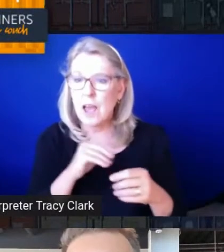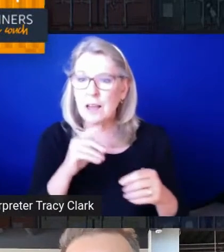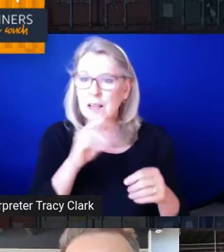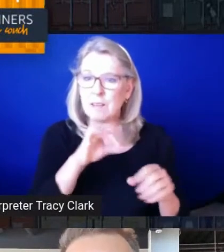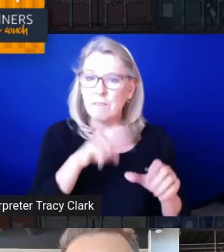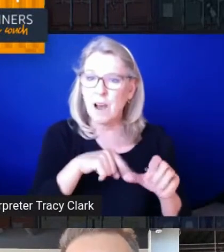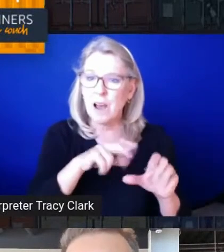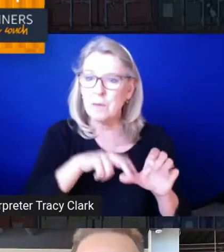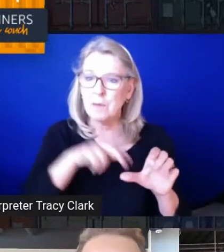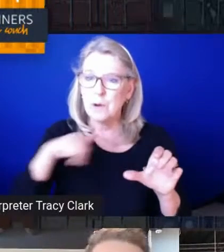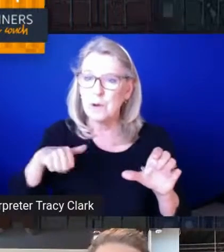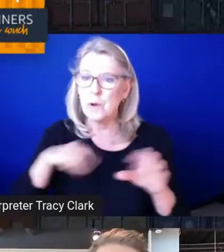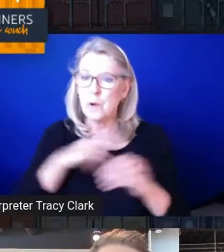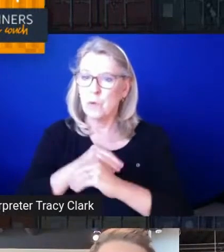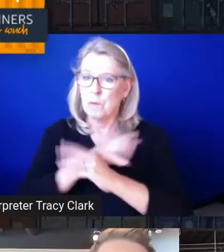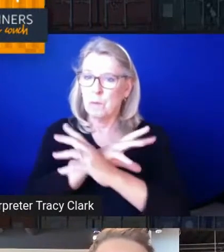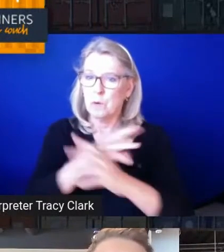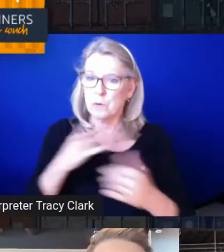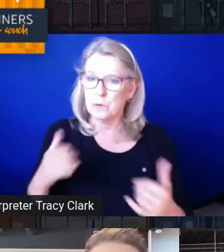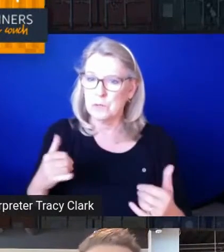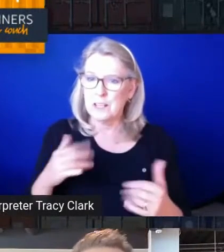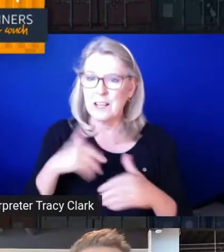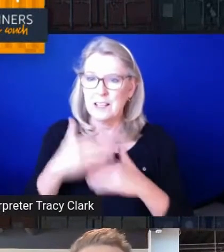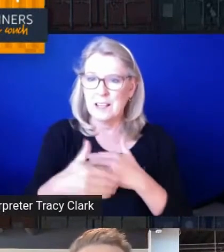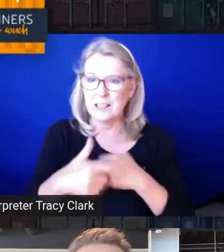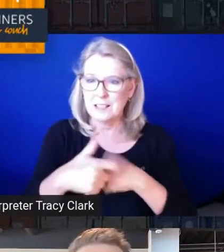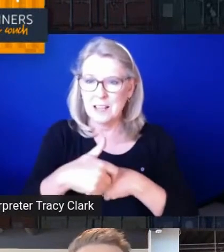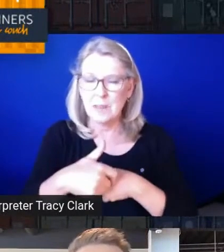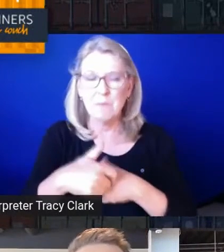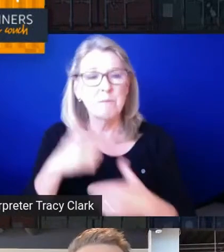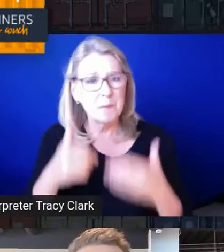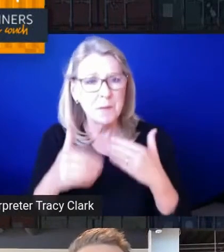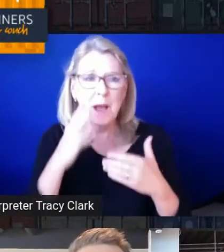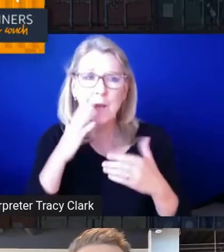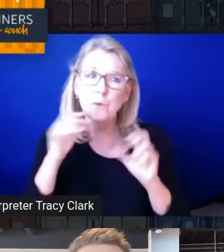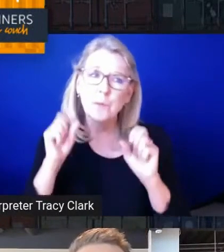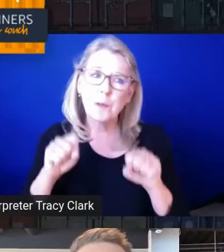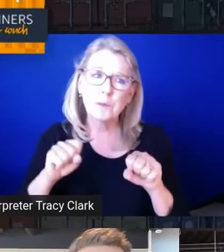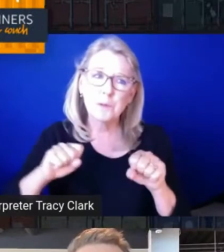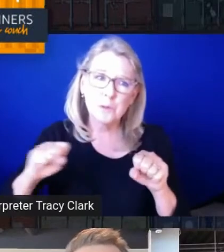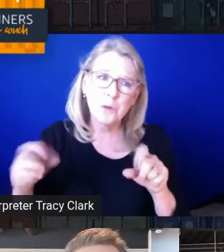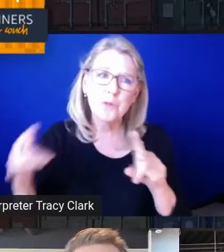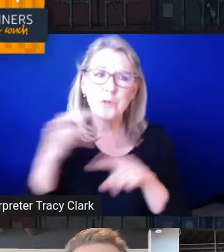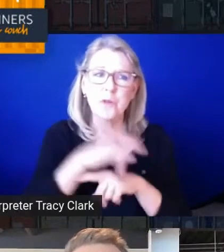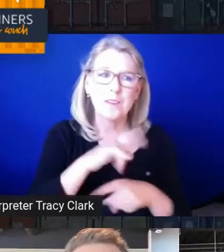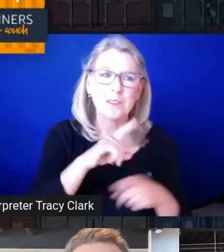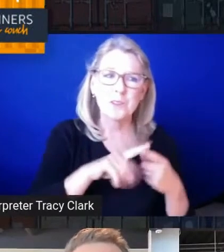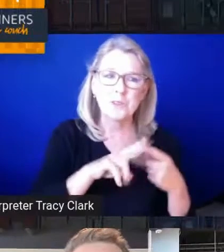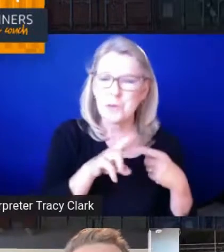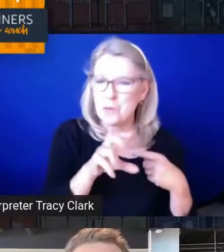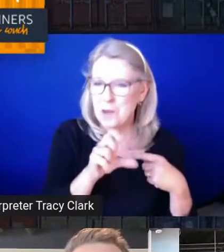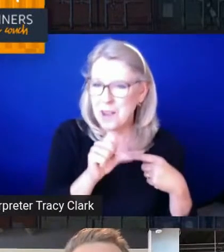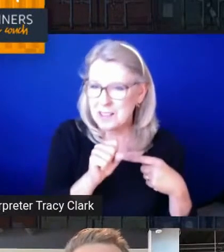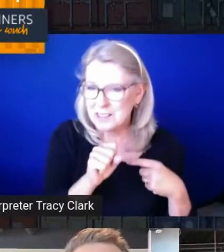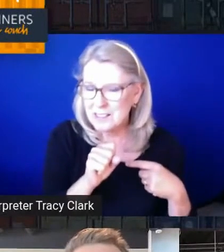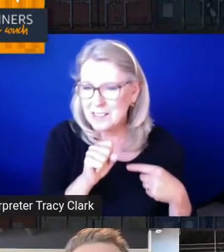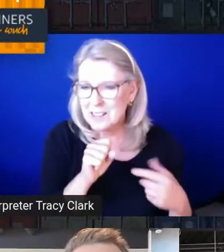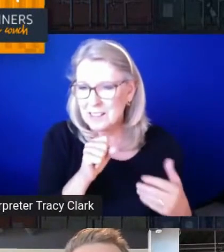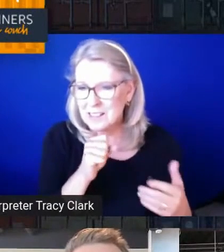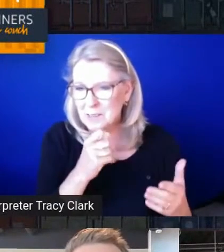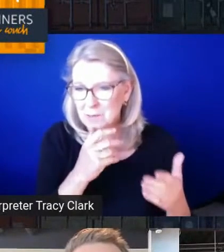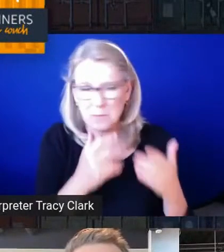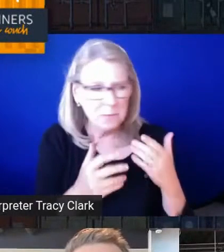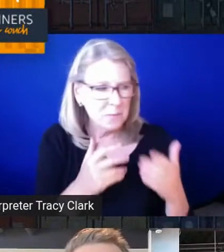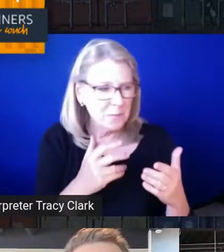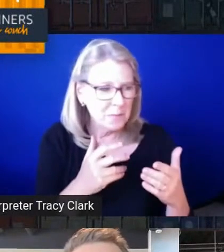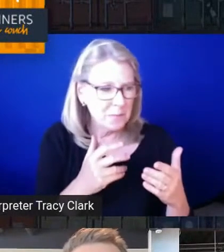hope that next time I will be able to travel to the US and meet with all of you. But yeah, very useful and really enjoyed this conversation